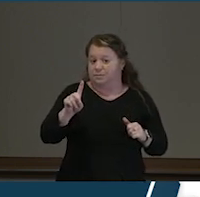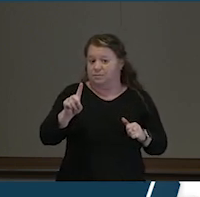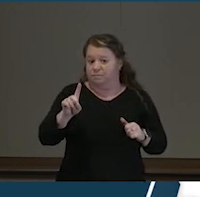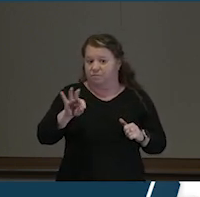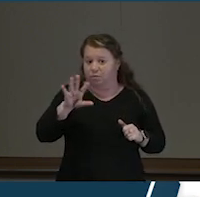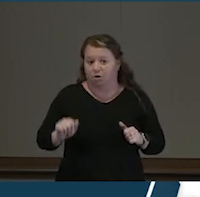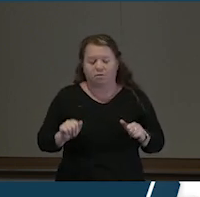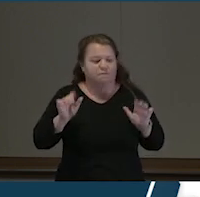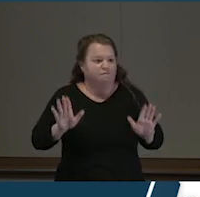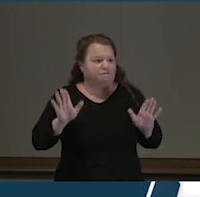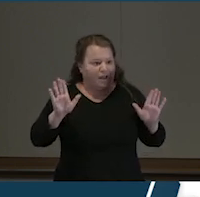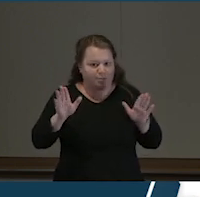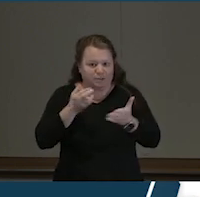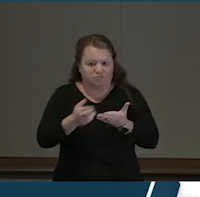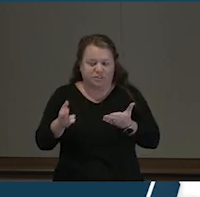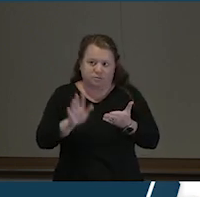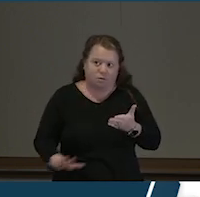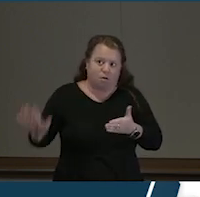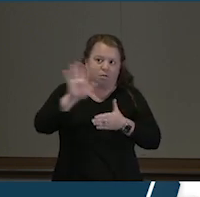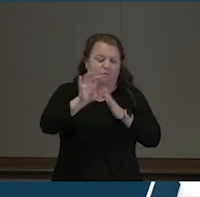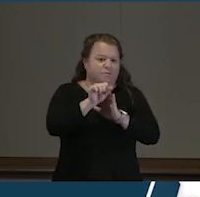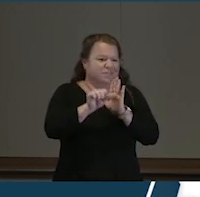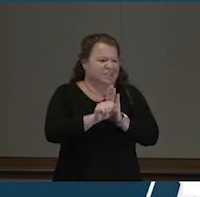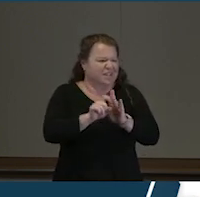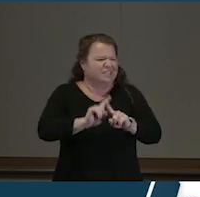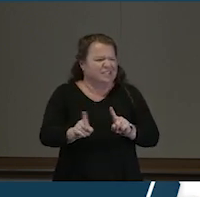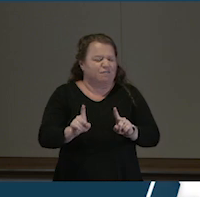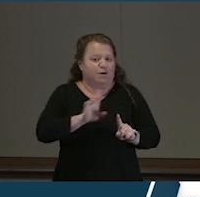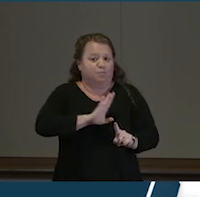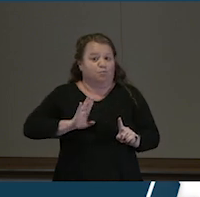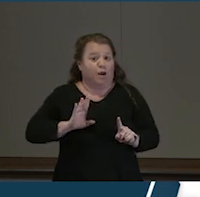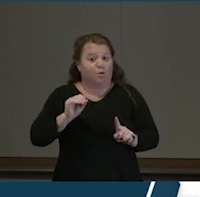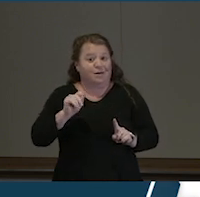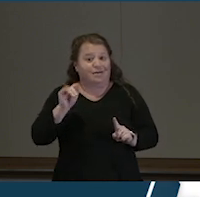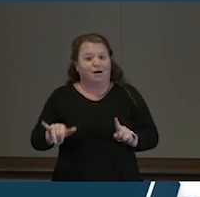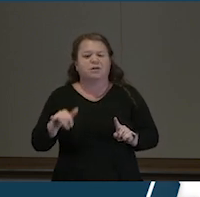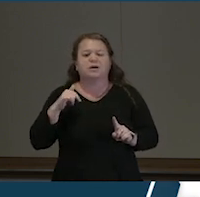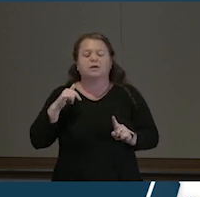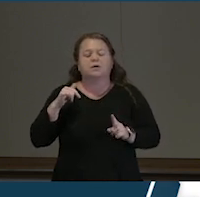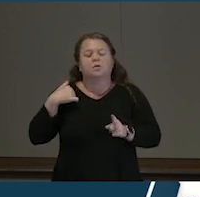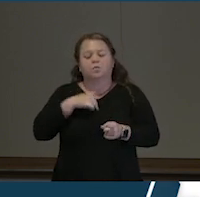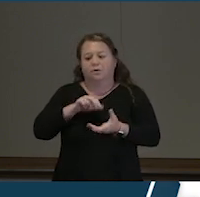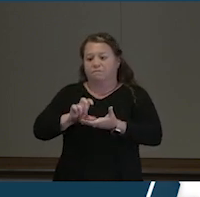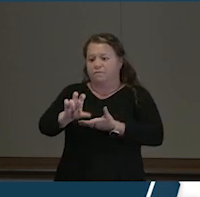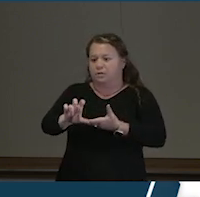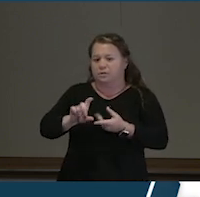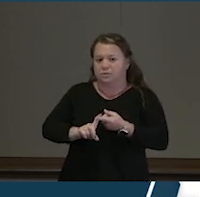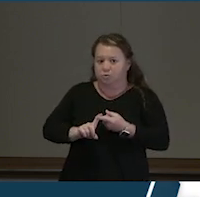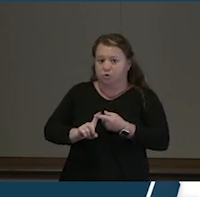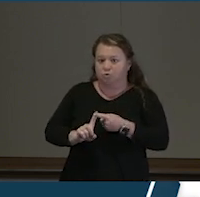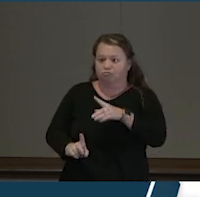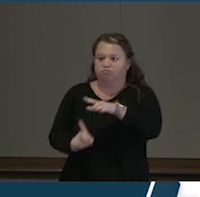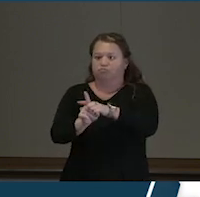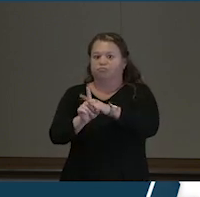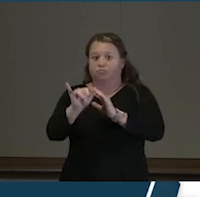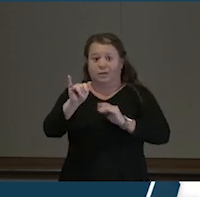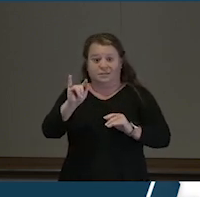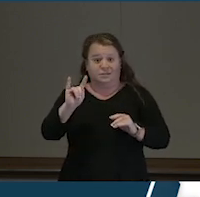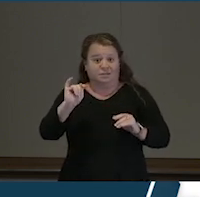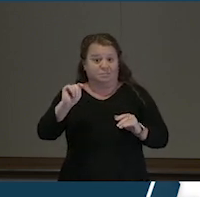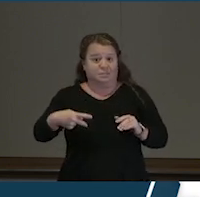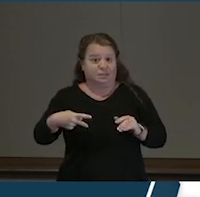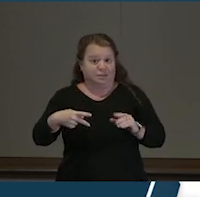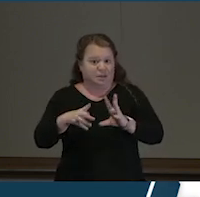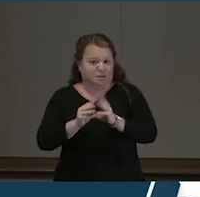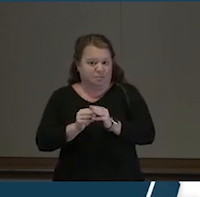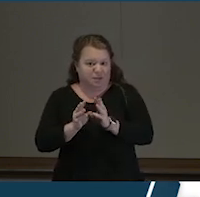fabulous resource across the state. We are different in Broward. We are specifically funded to attend IEP meetings, where FDD of Florida